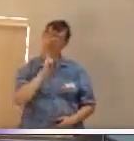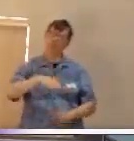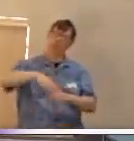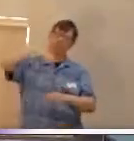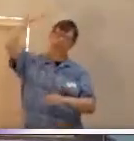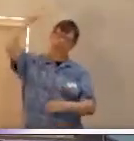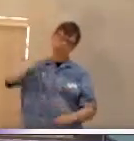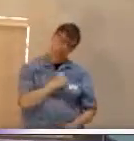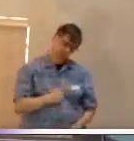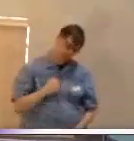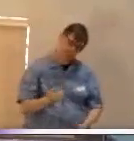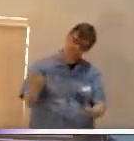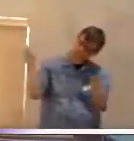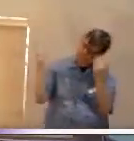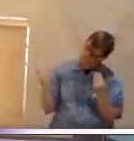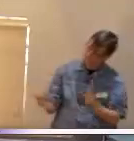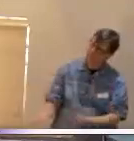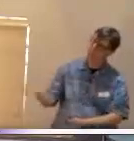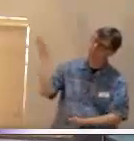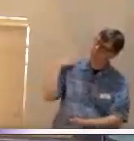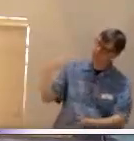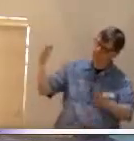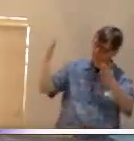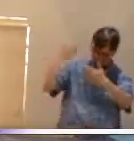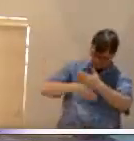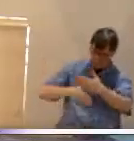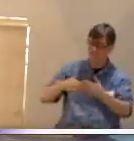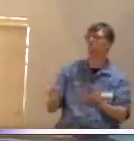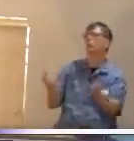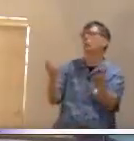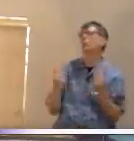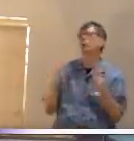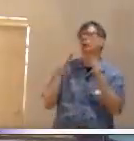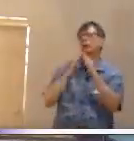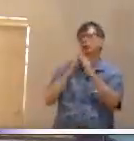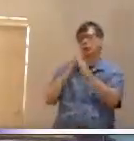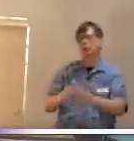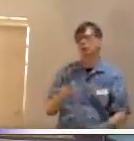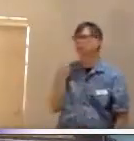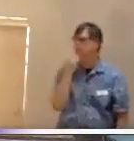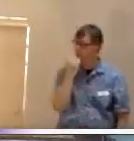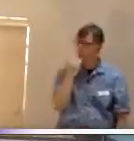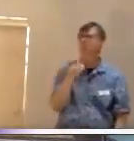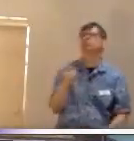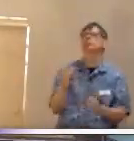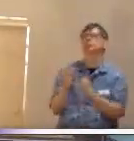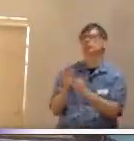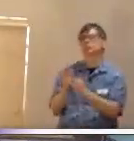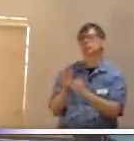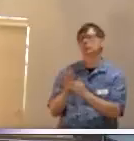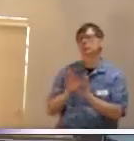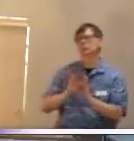highest self, welcoming it back in and bringing it home and nurturing it and letting it